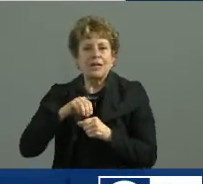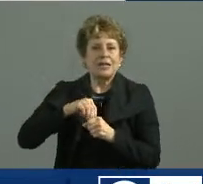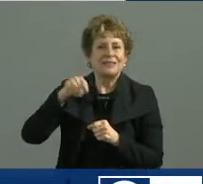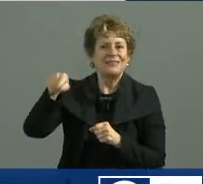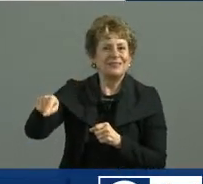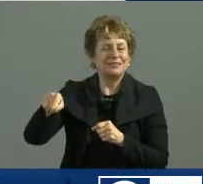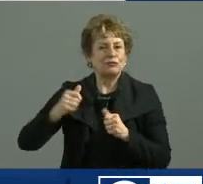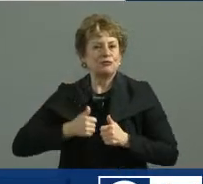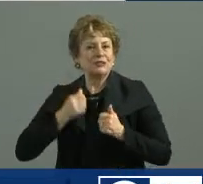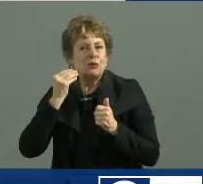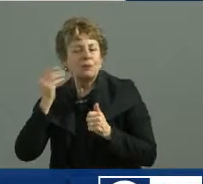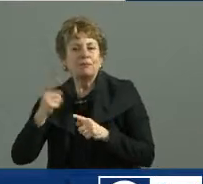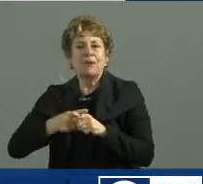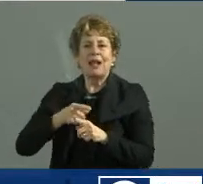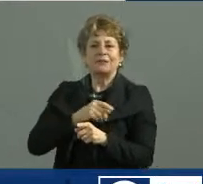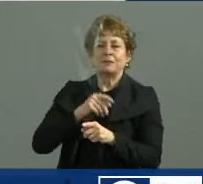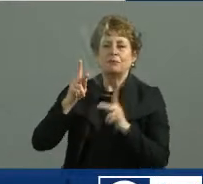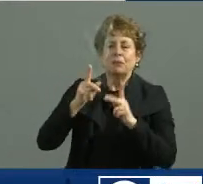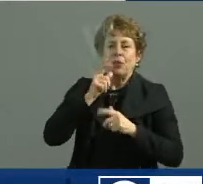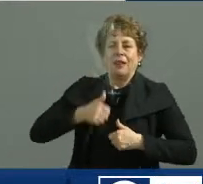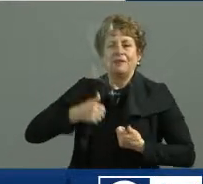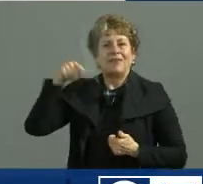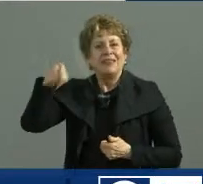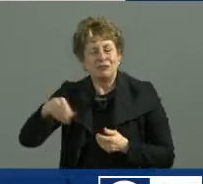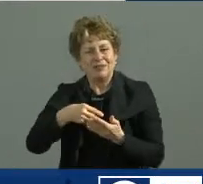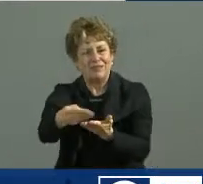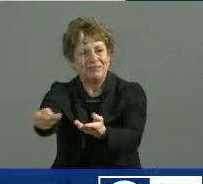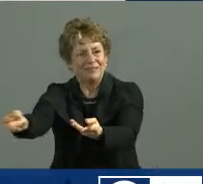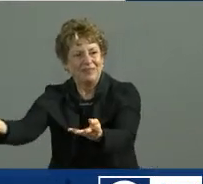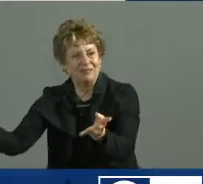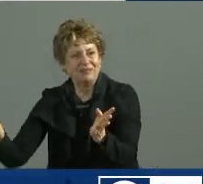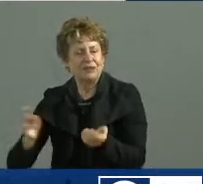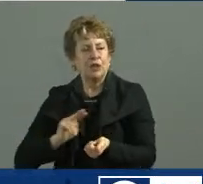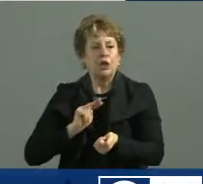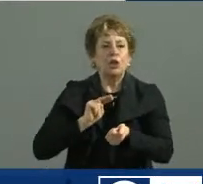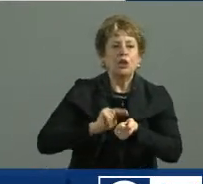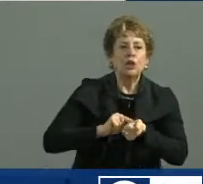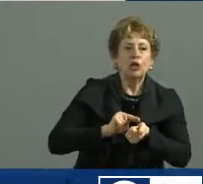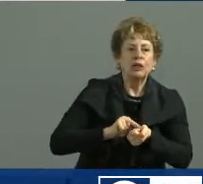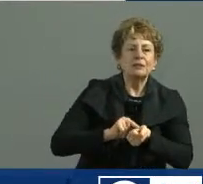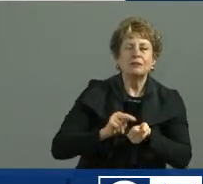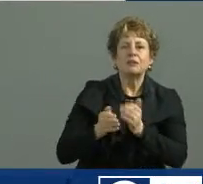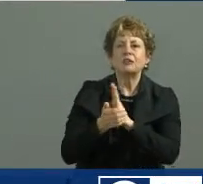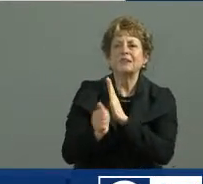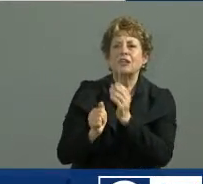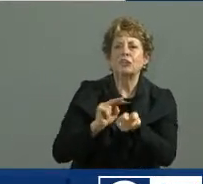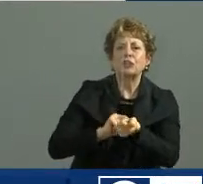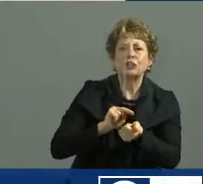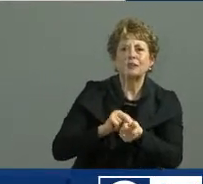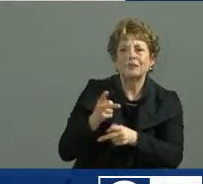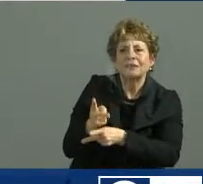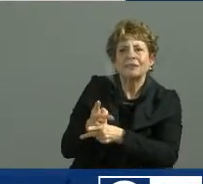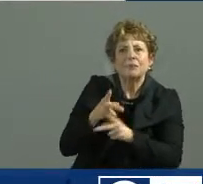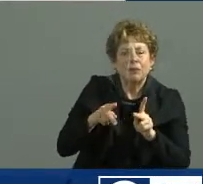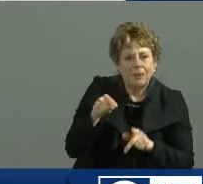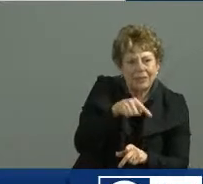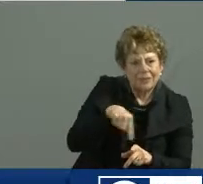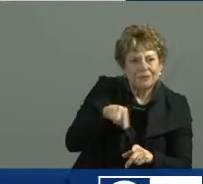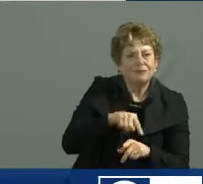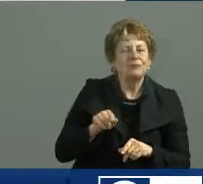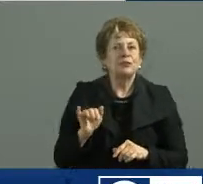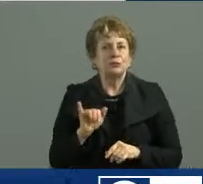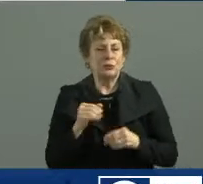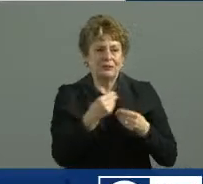our skilled nursing facilities, our assisted living facilities, along with our group homes in Arizona. They